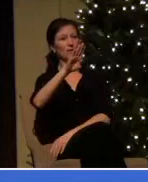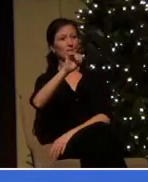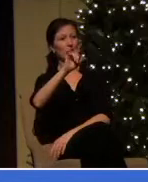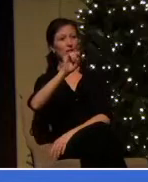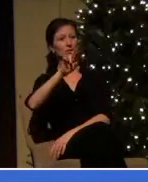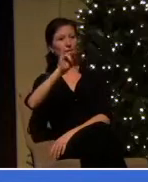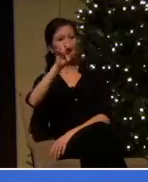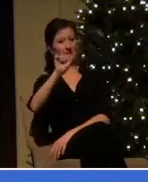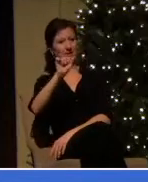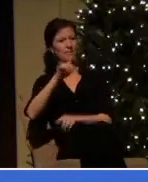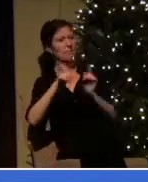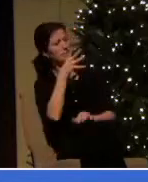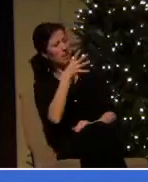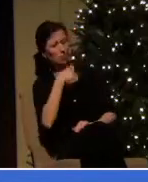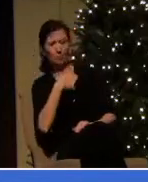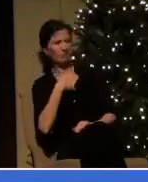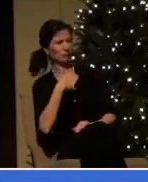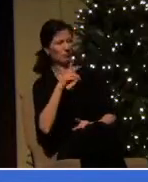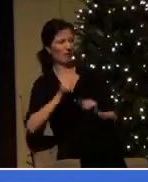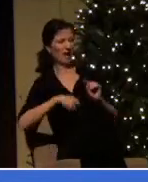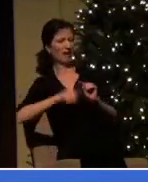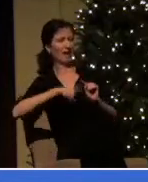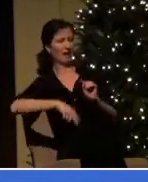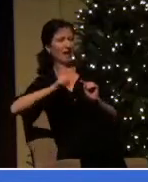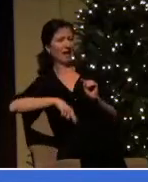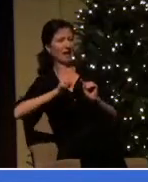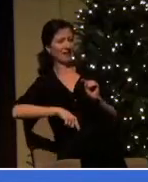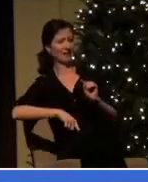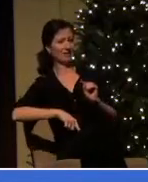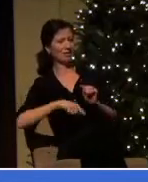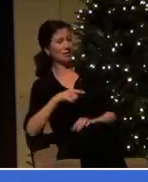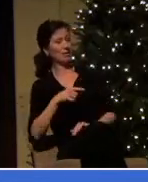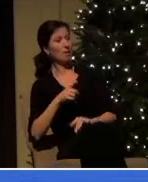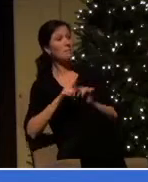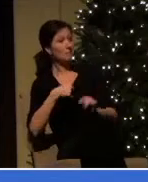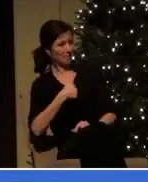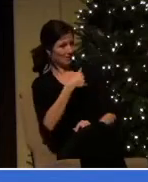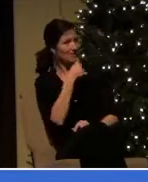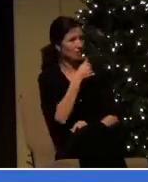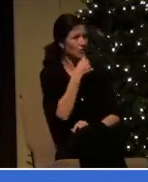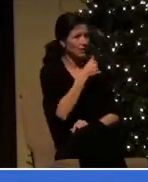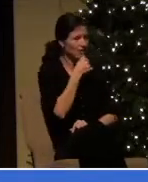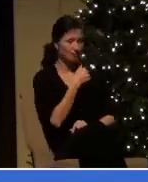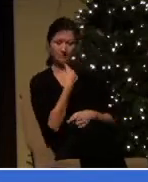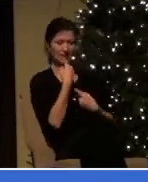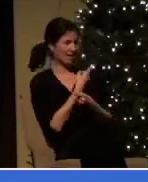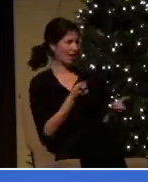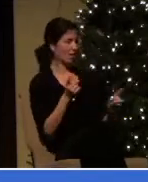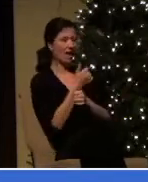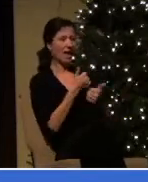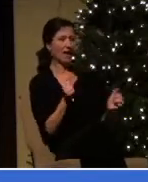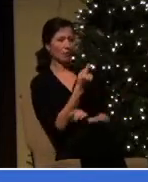was never given the chance to learn how to dance. But I have a secret. I've never told anyone